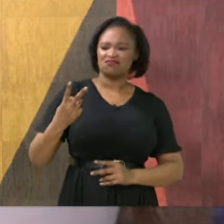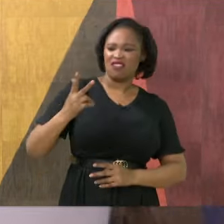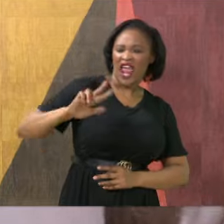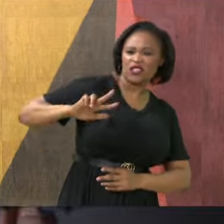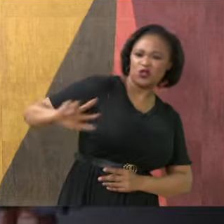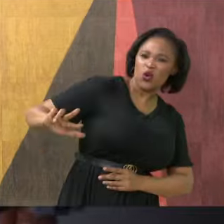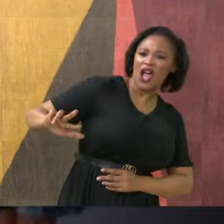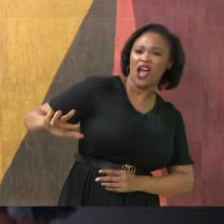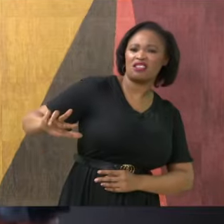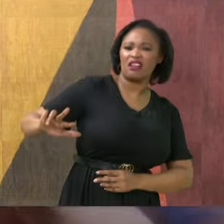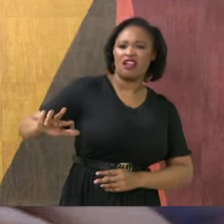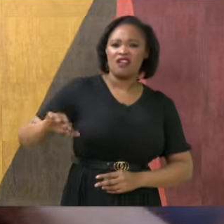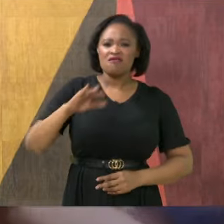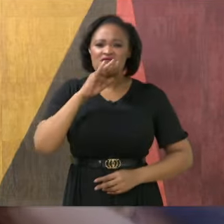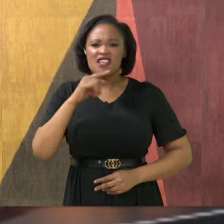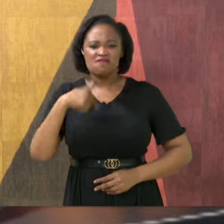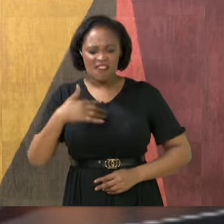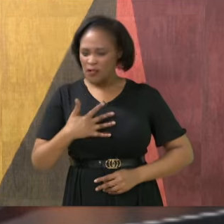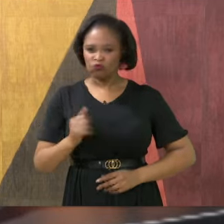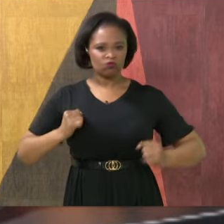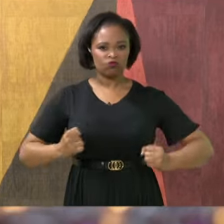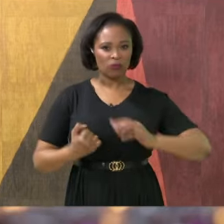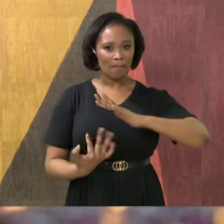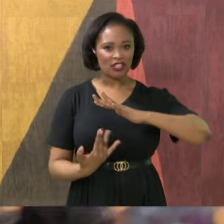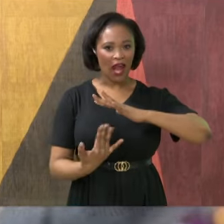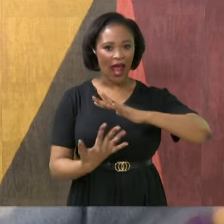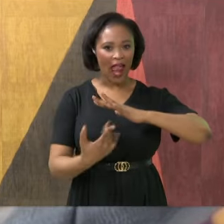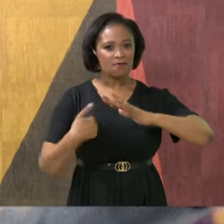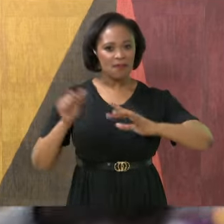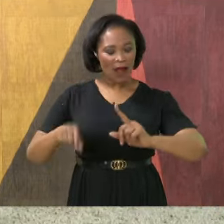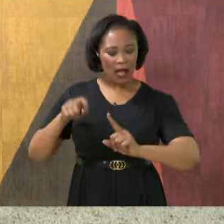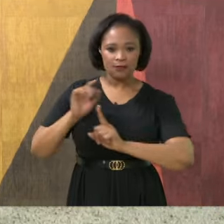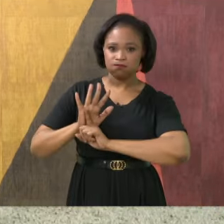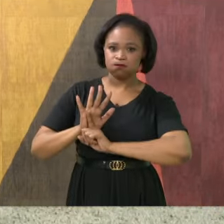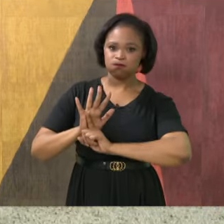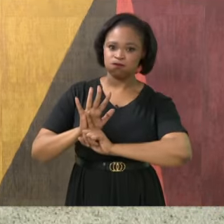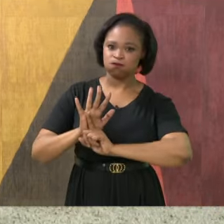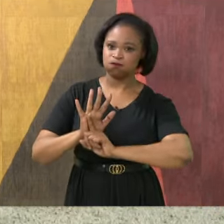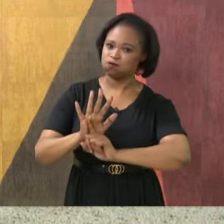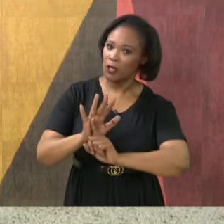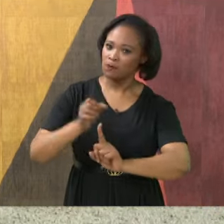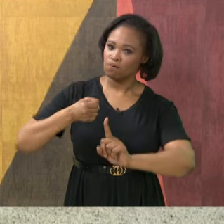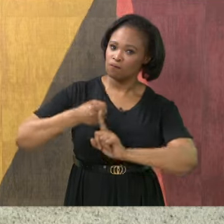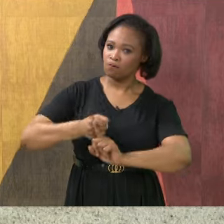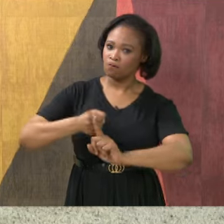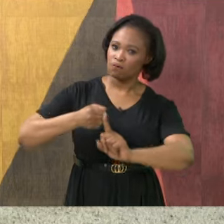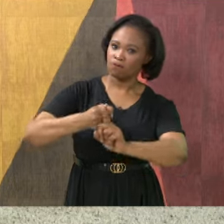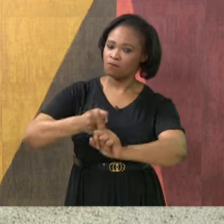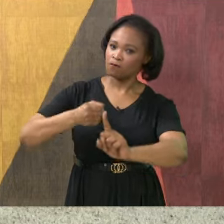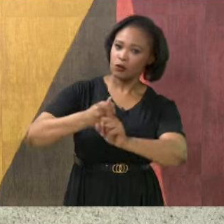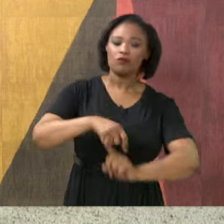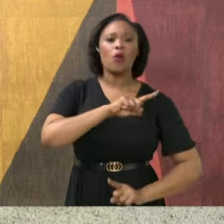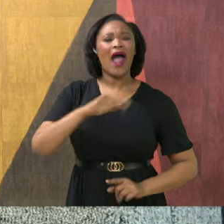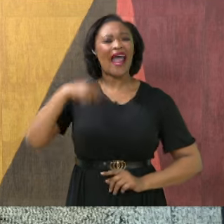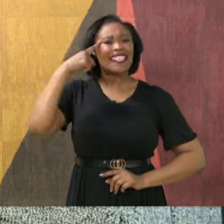it really has put the fire under me. And it is really the reason I kept pushing through. I love it. Because I think when you fight for something